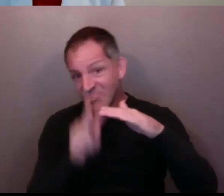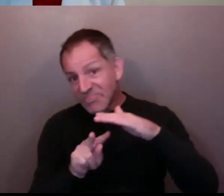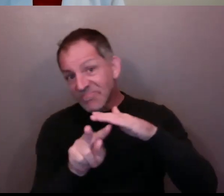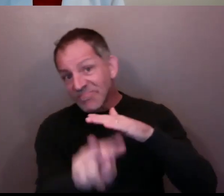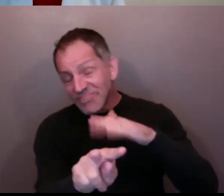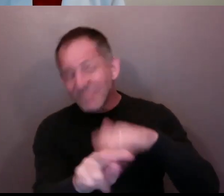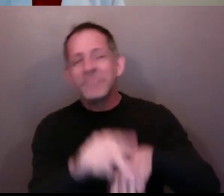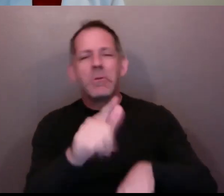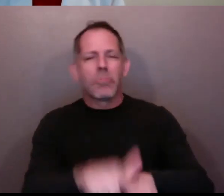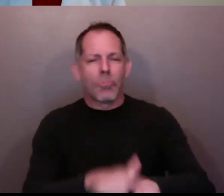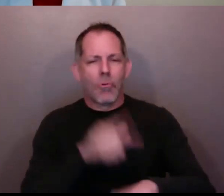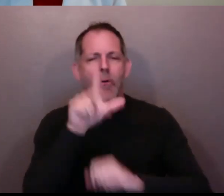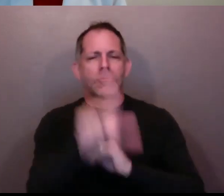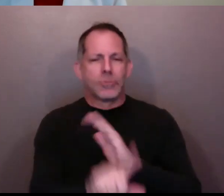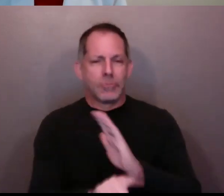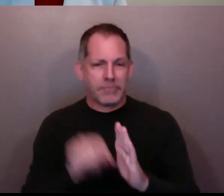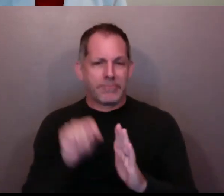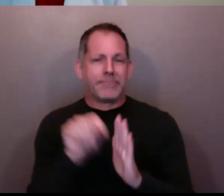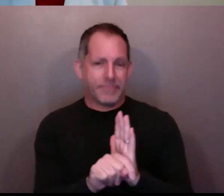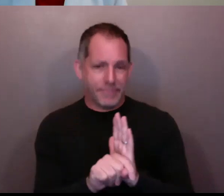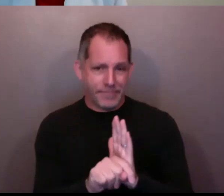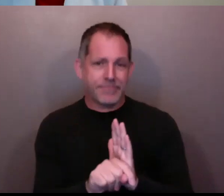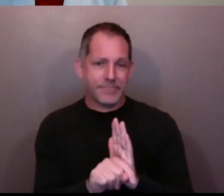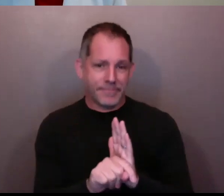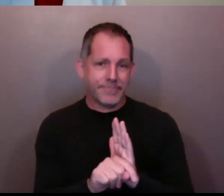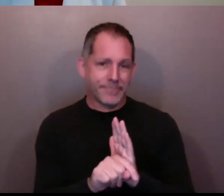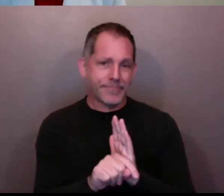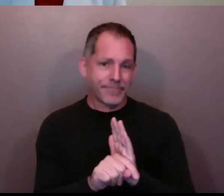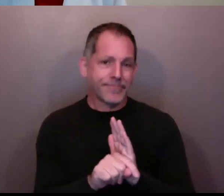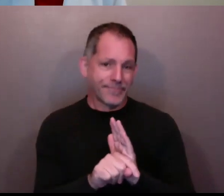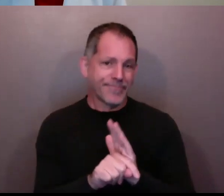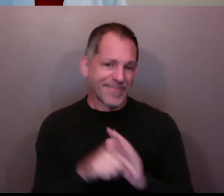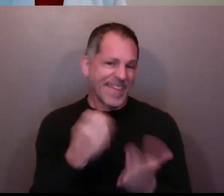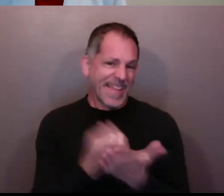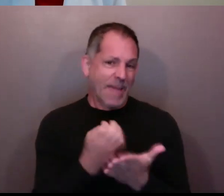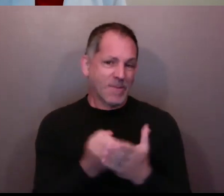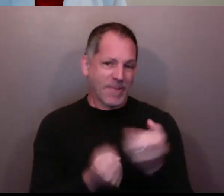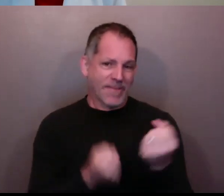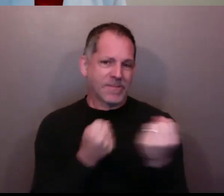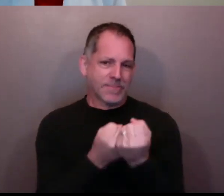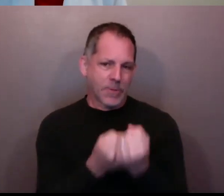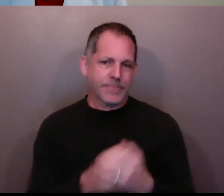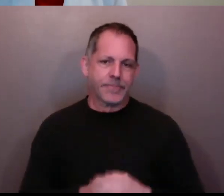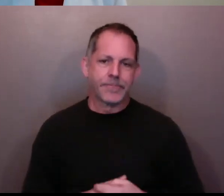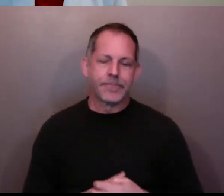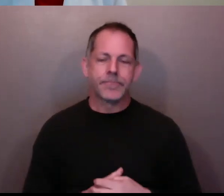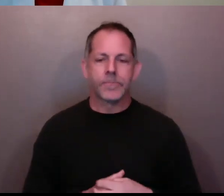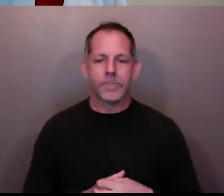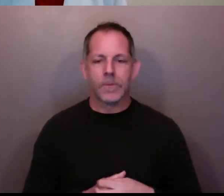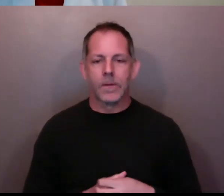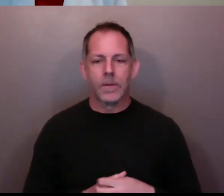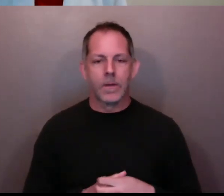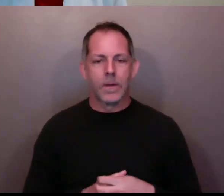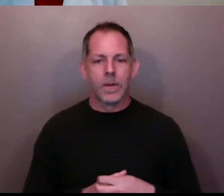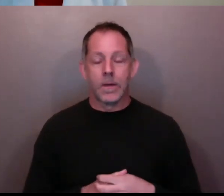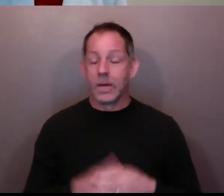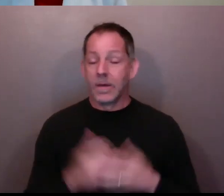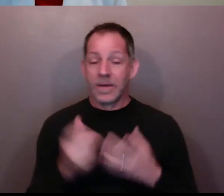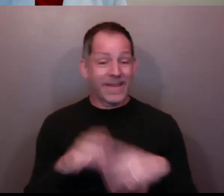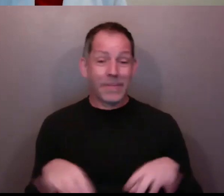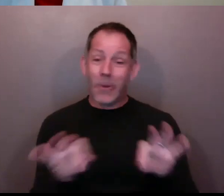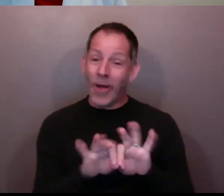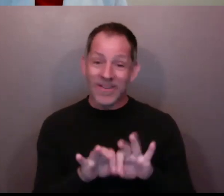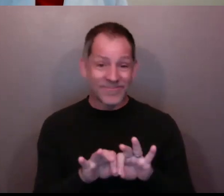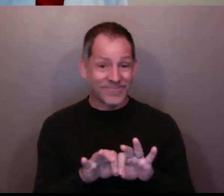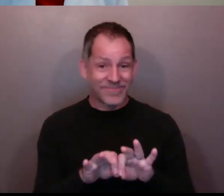at it. So if people don't wear masks, don't maintain social distancing, then all these efforts are really going to be for naught.